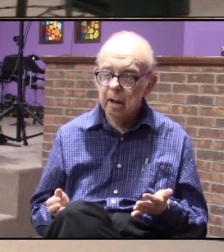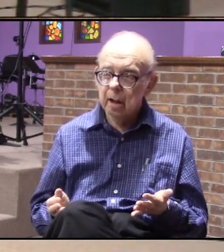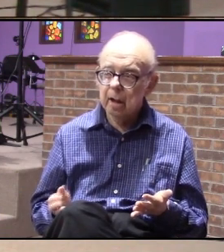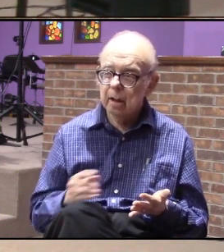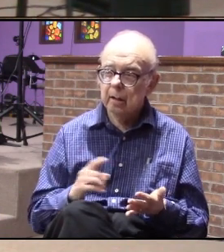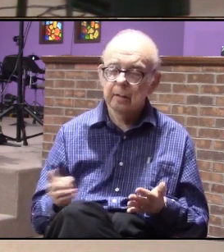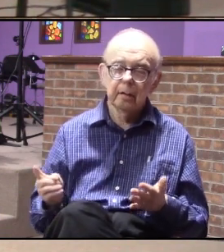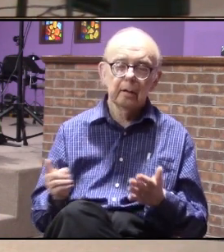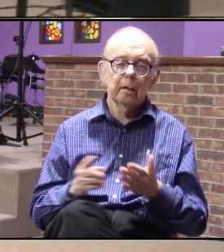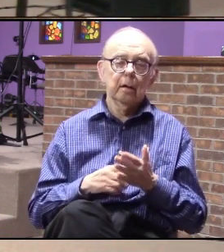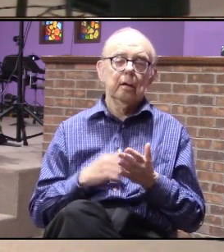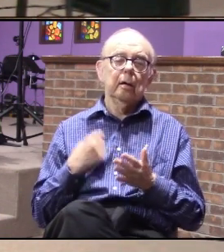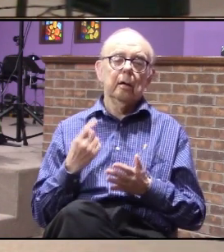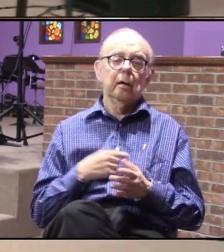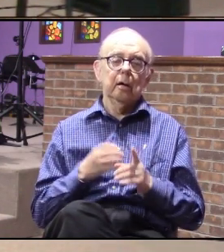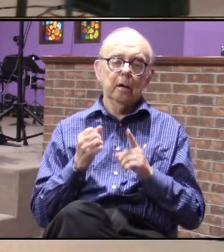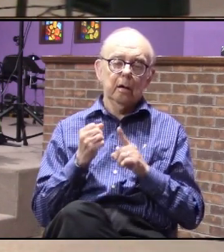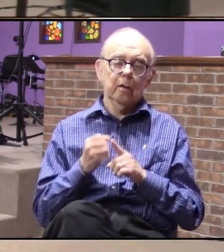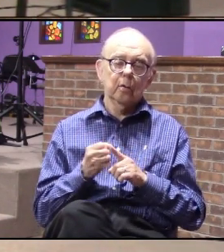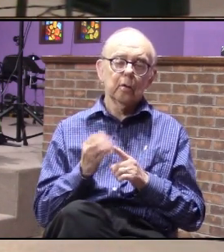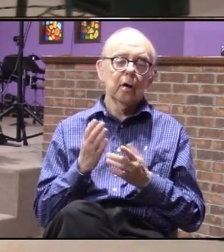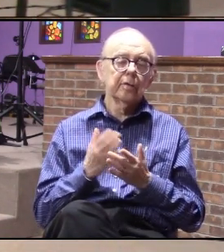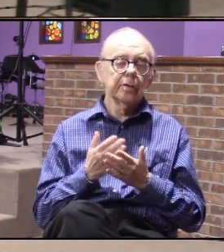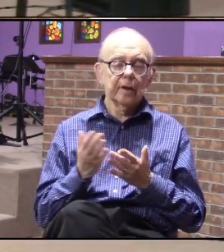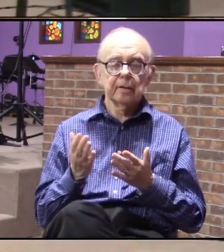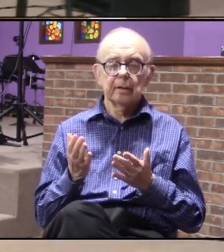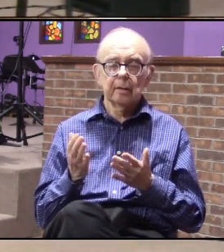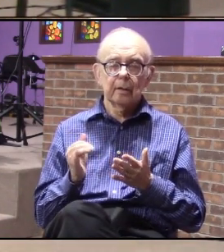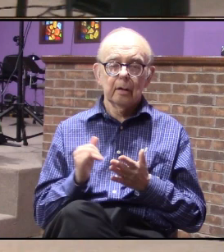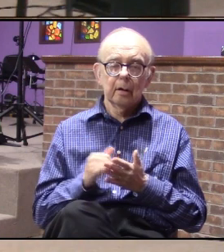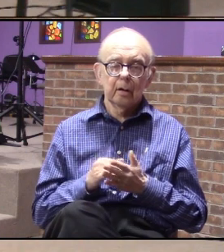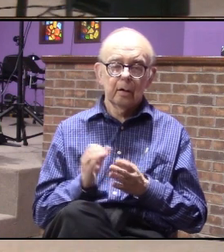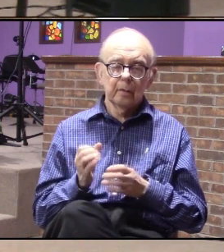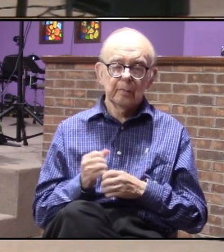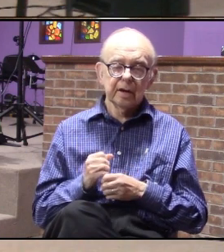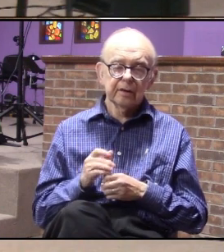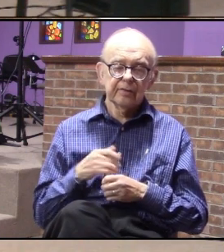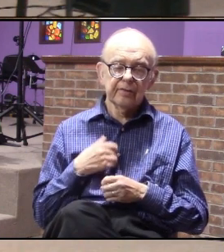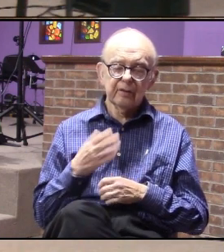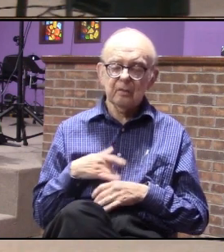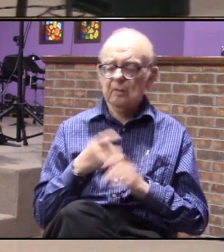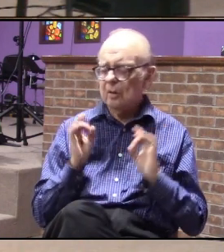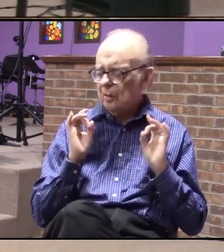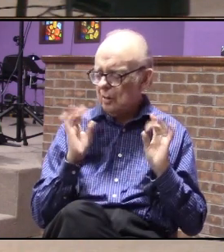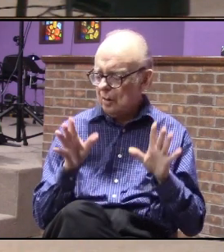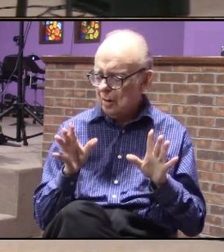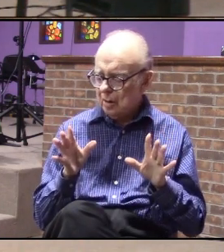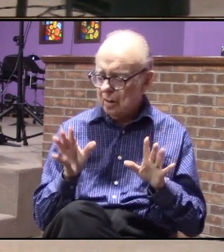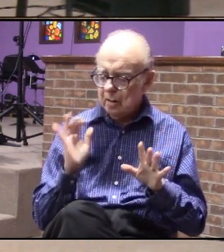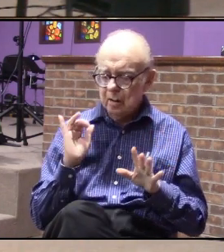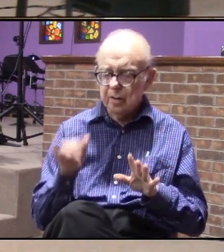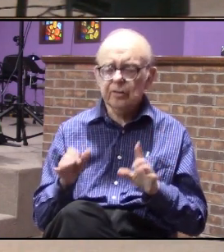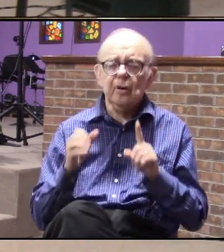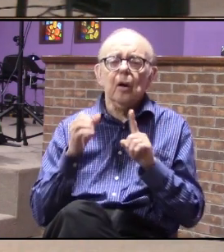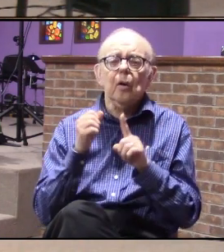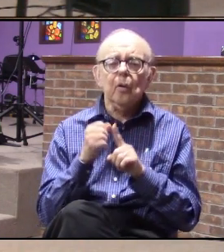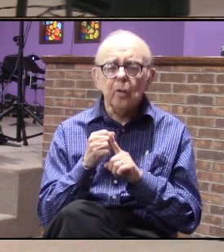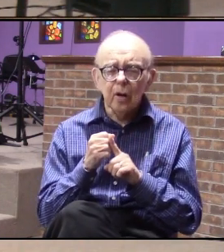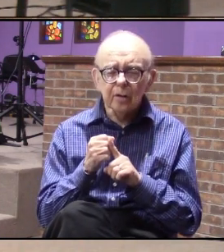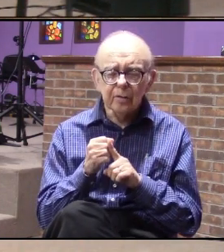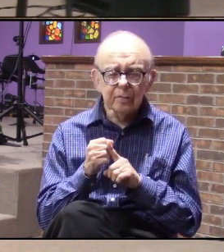There are some times that we hold on to things and they make us miserable, but we still hold on to